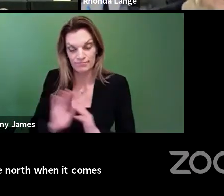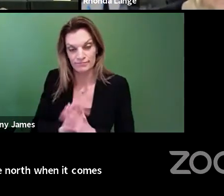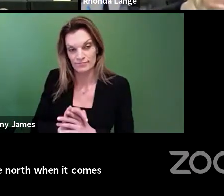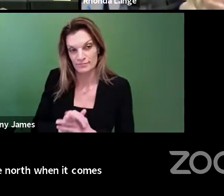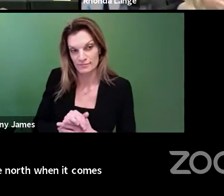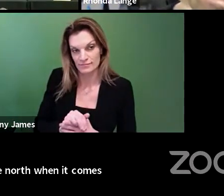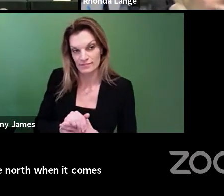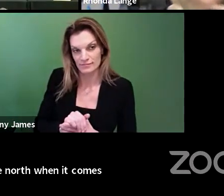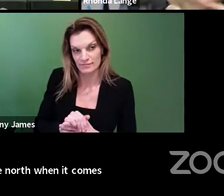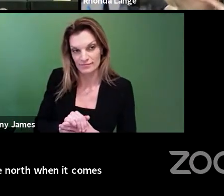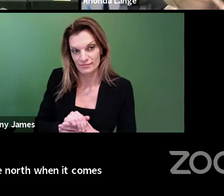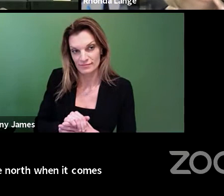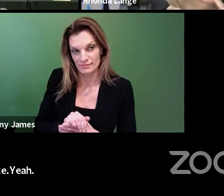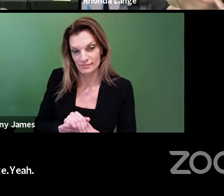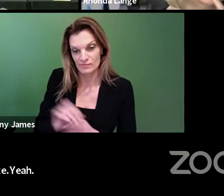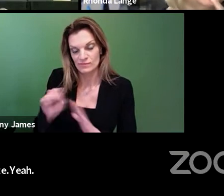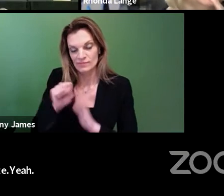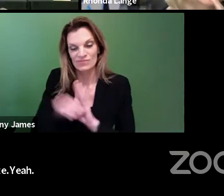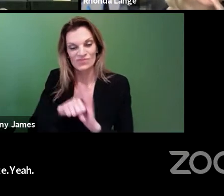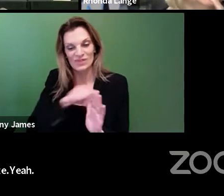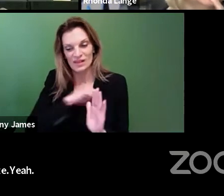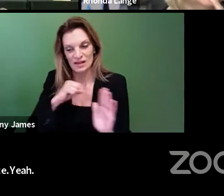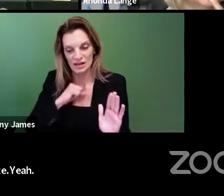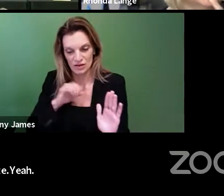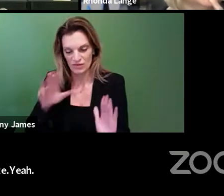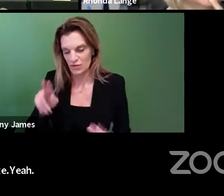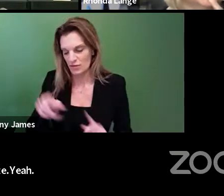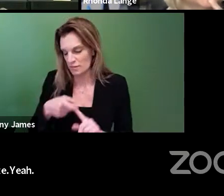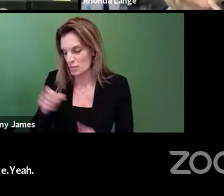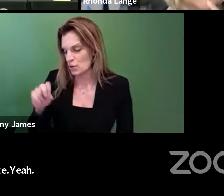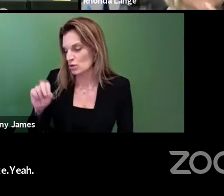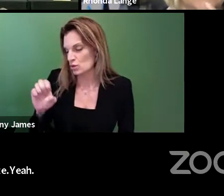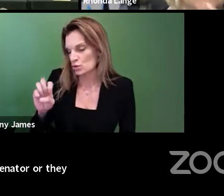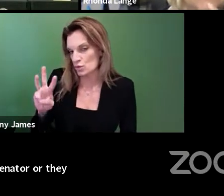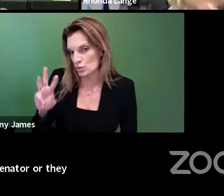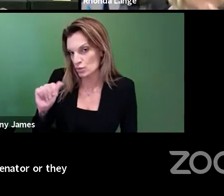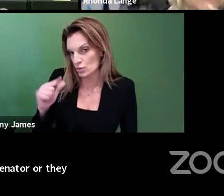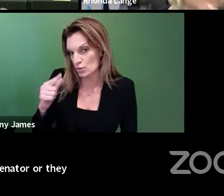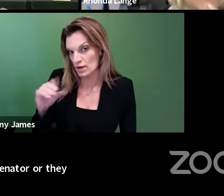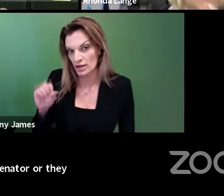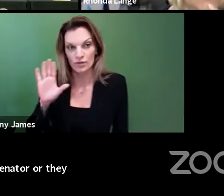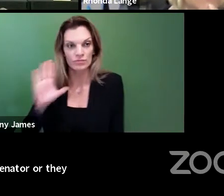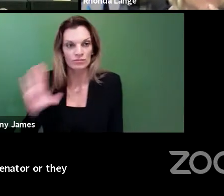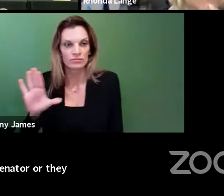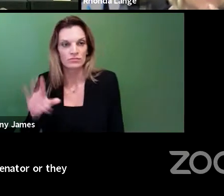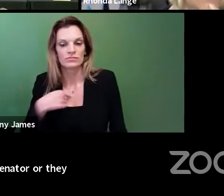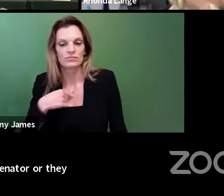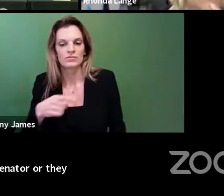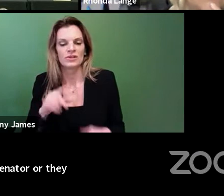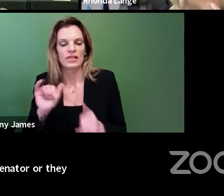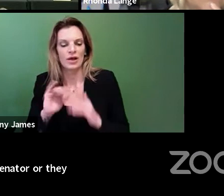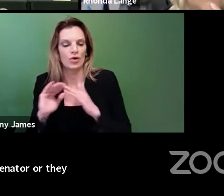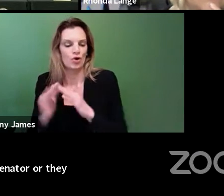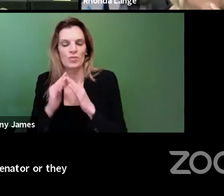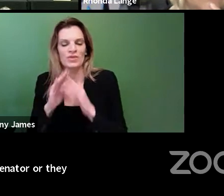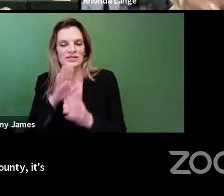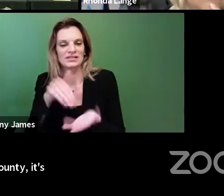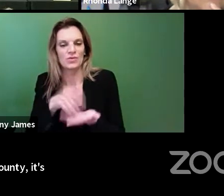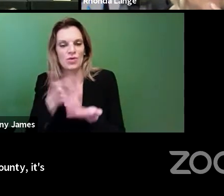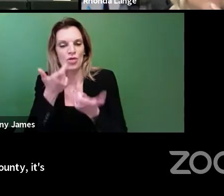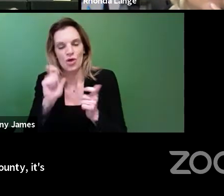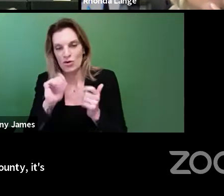We never see our state senator. They're from Newaygo County. It is extremely rural. We're an urban center. We're the largest